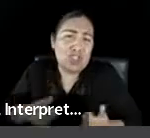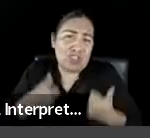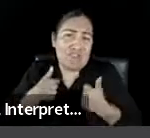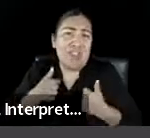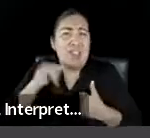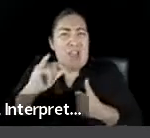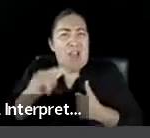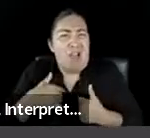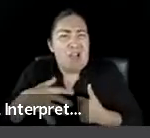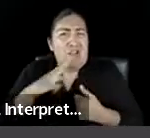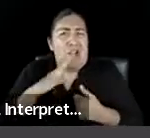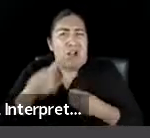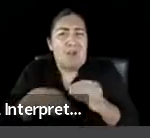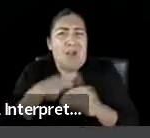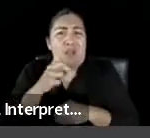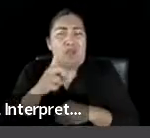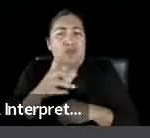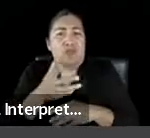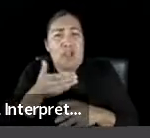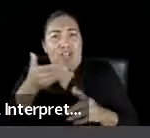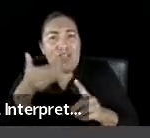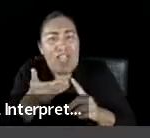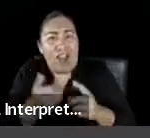keeps us going. So just want to honor that.